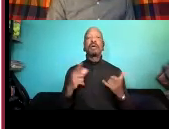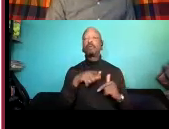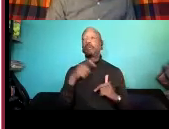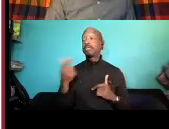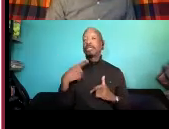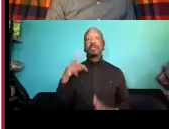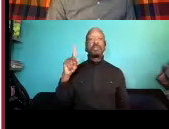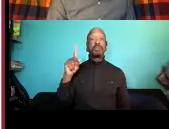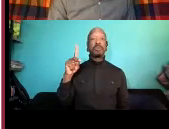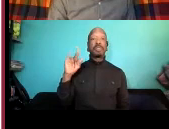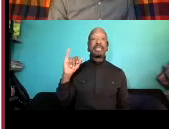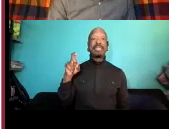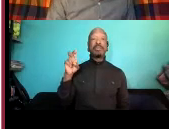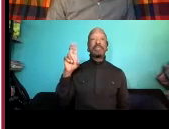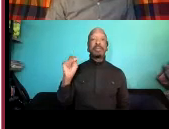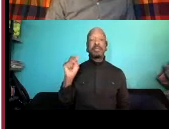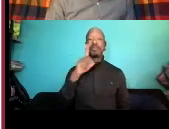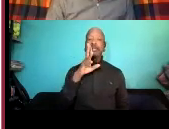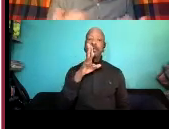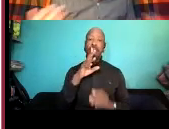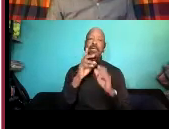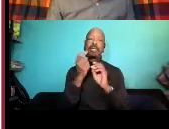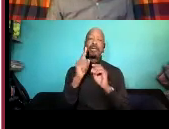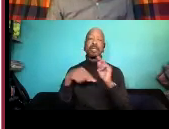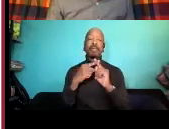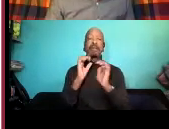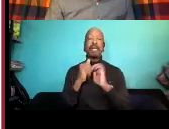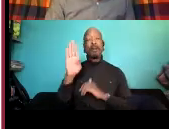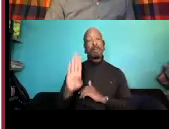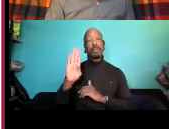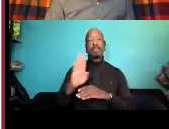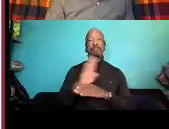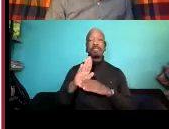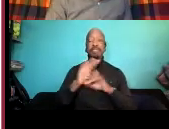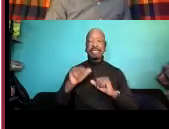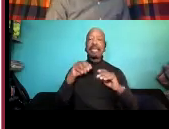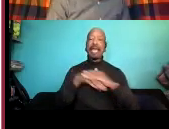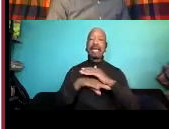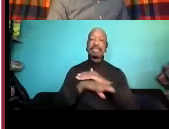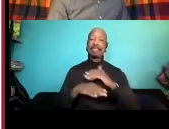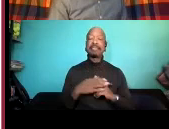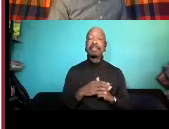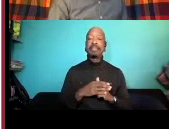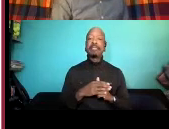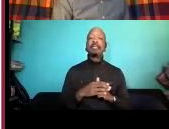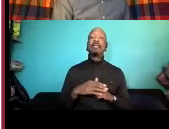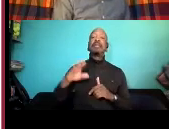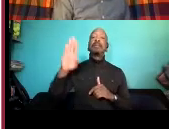Kieron to talk a little bit about how Berkeley businesses can access the Berkeley Revolving Loan